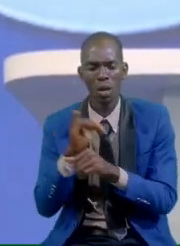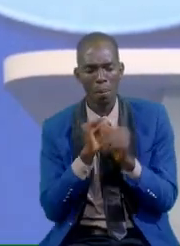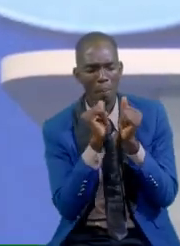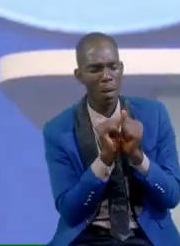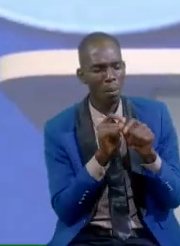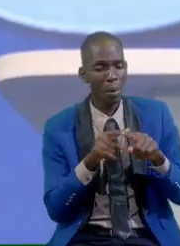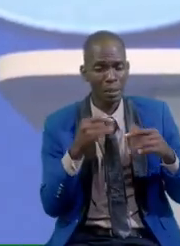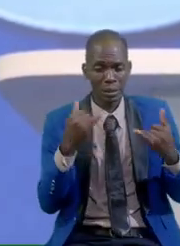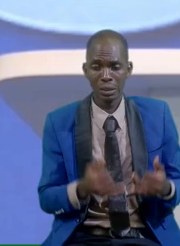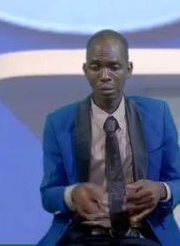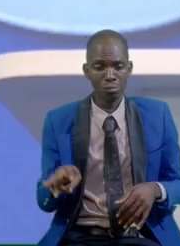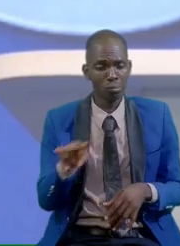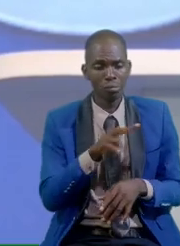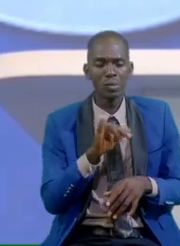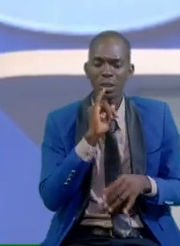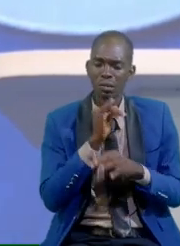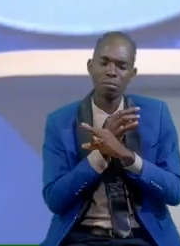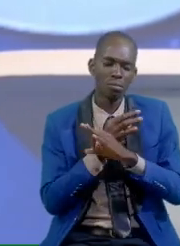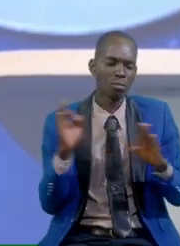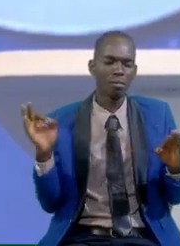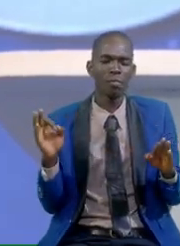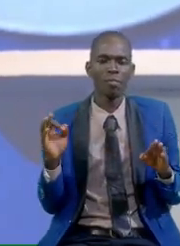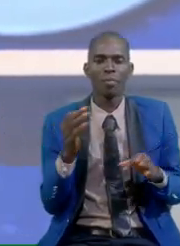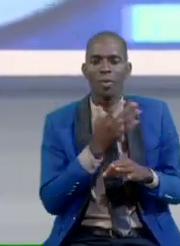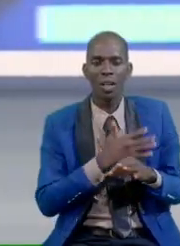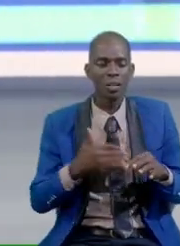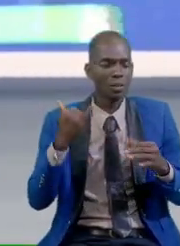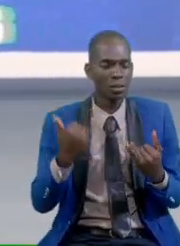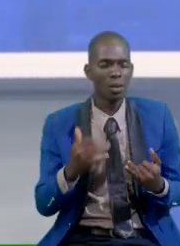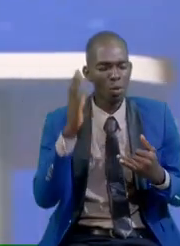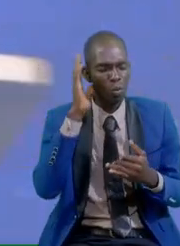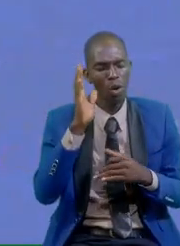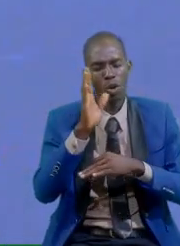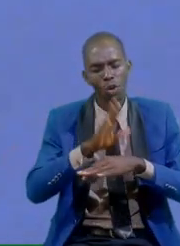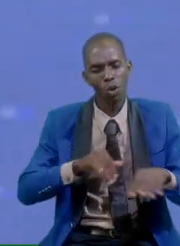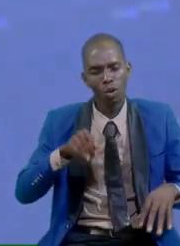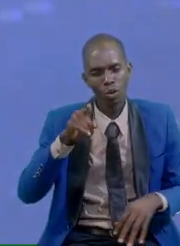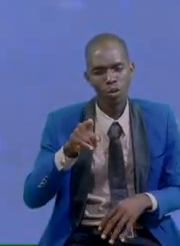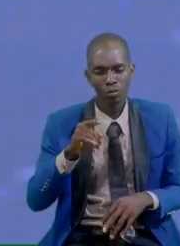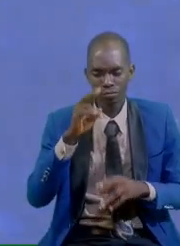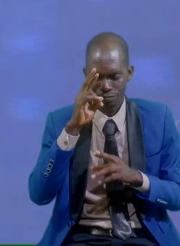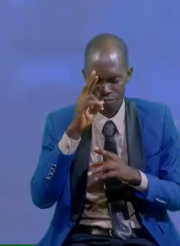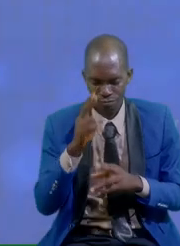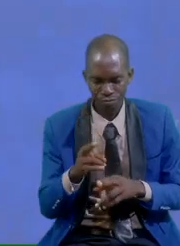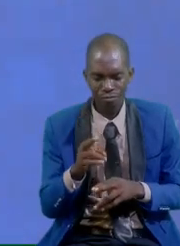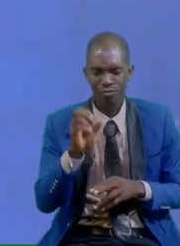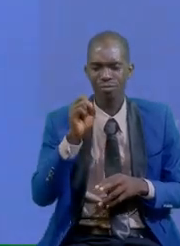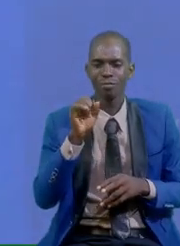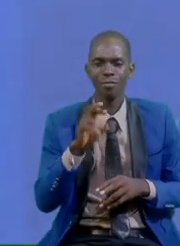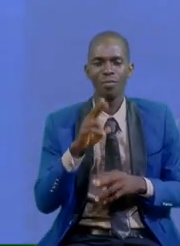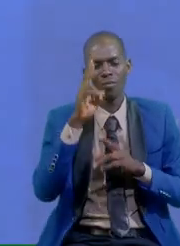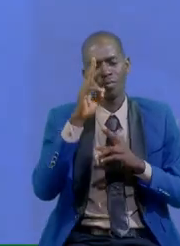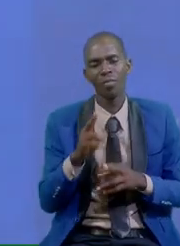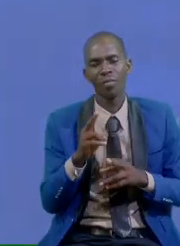say, sir. They'll call you sir. They'll say, madam. They'll call